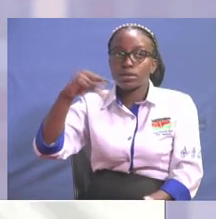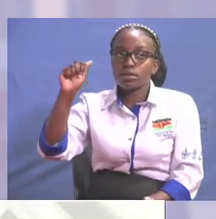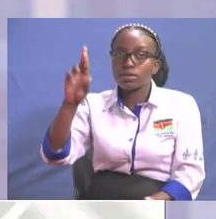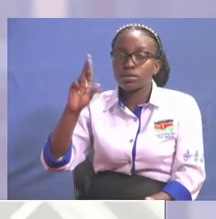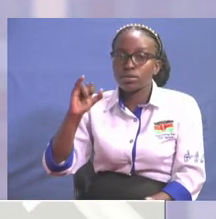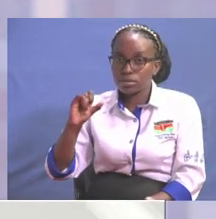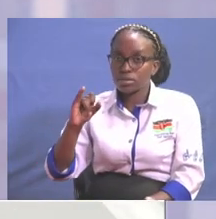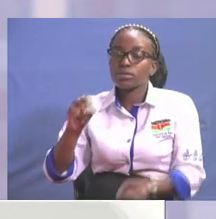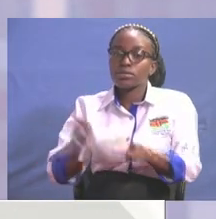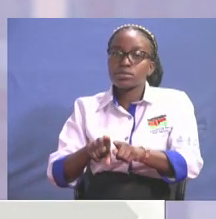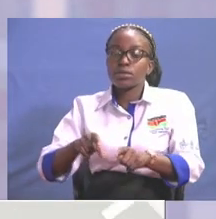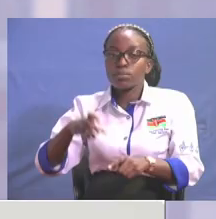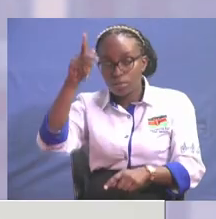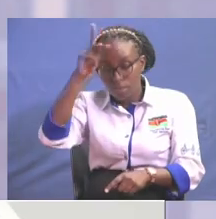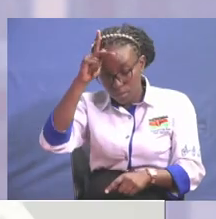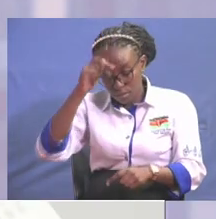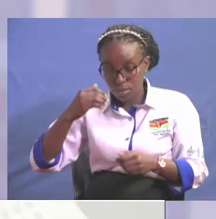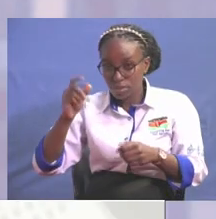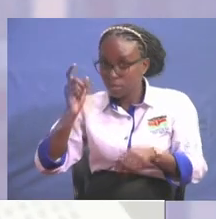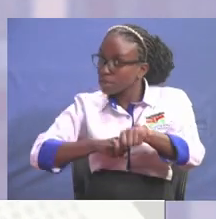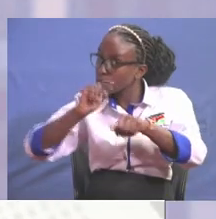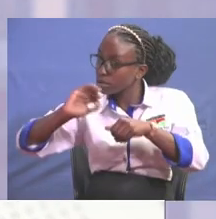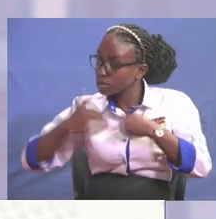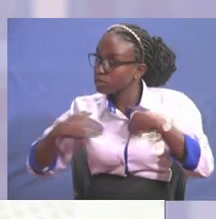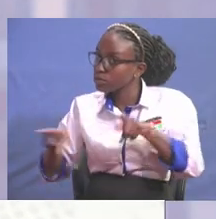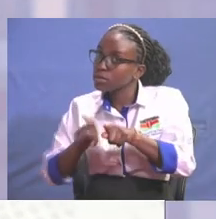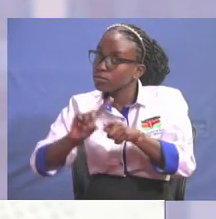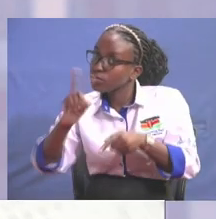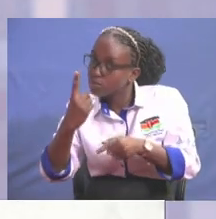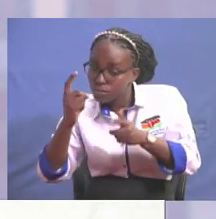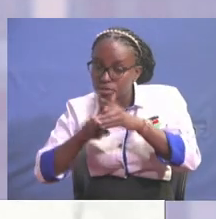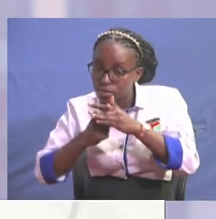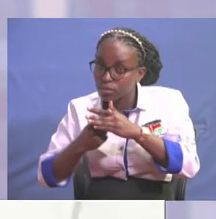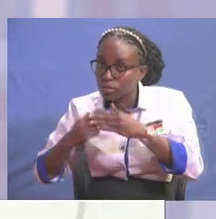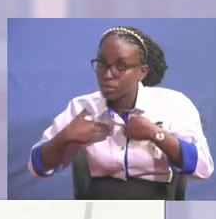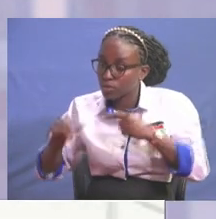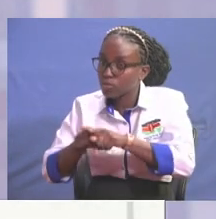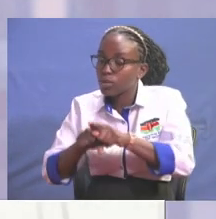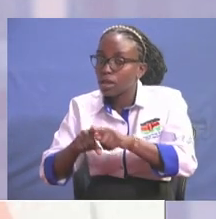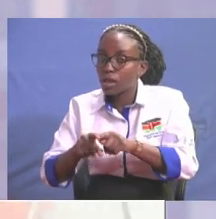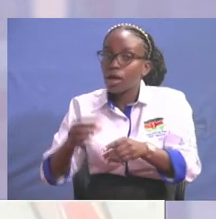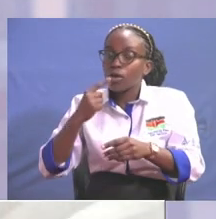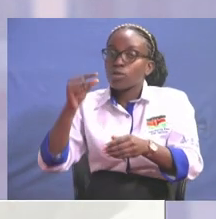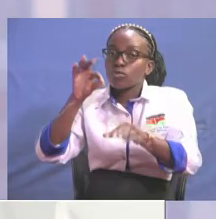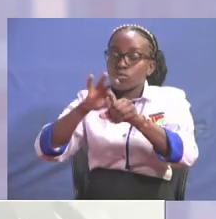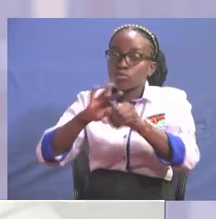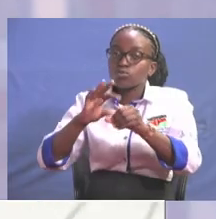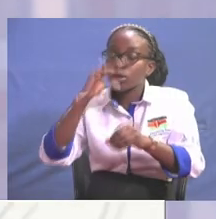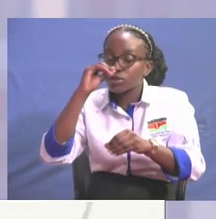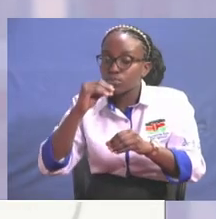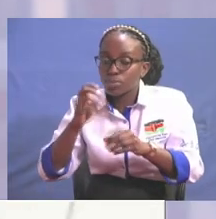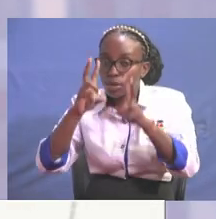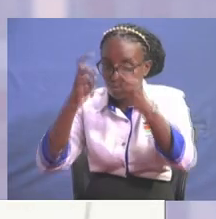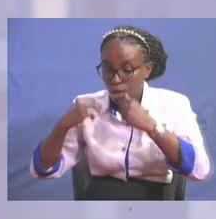Deputy President Rigathi Gachagua, for the first time since the National Assembly overwhelmingly voted yes to his impeachment motion, stepped